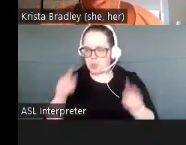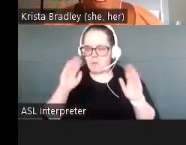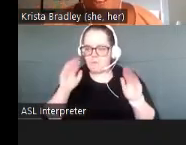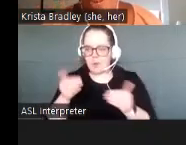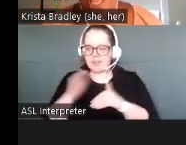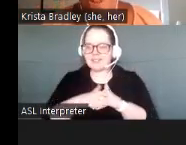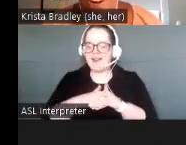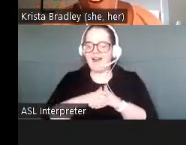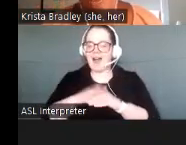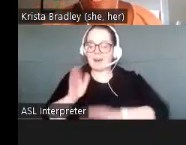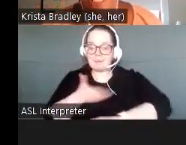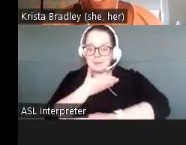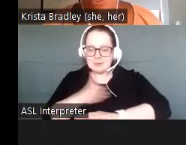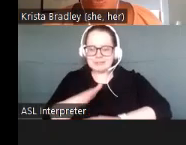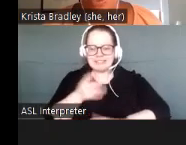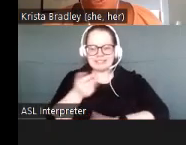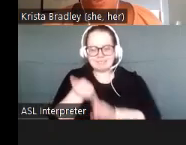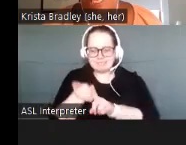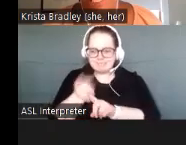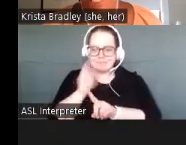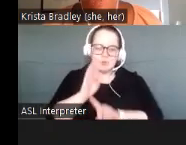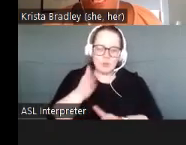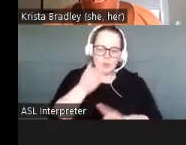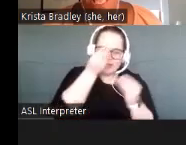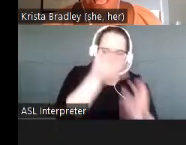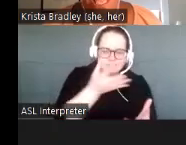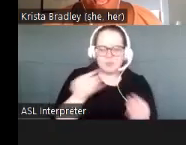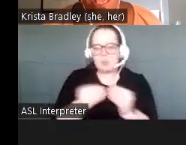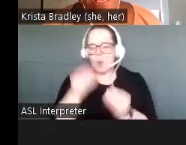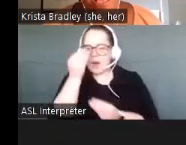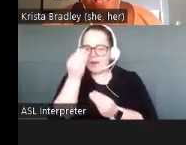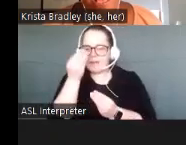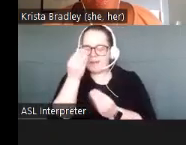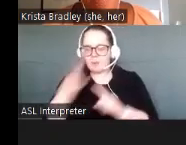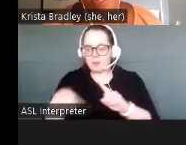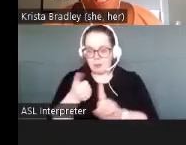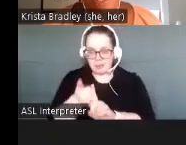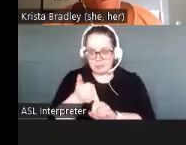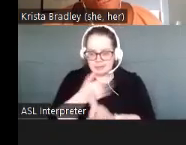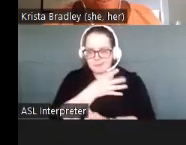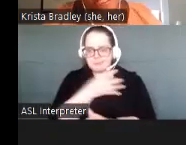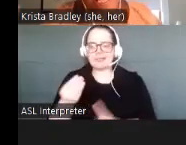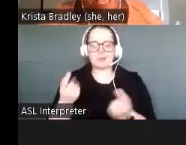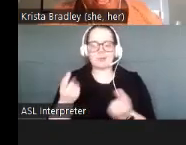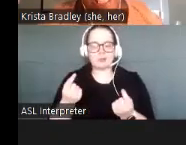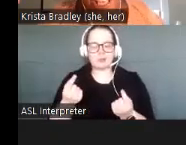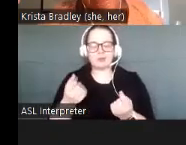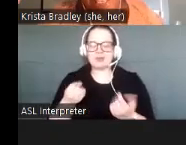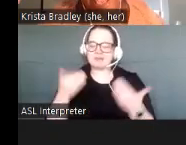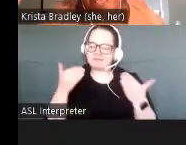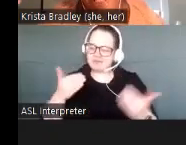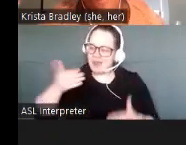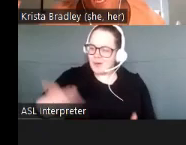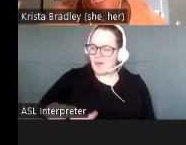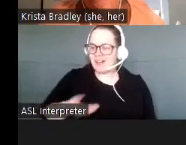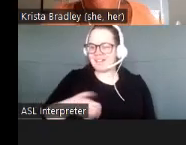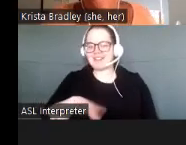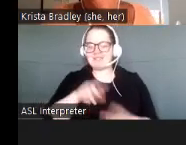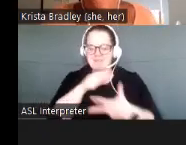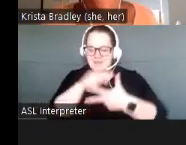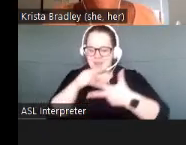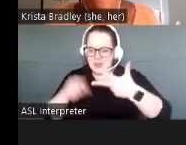more about who they are and what they do so that we can get started. And I would like to welcome Clay, Jayme, Gail, and